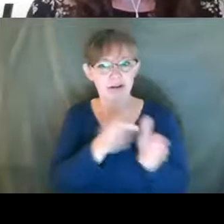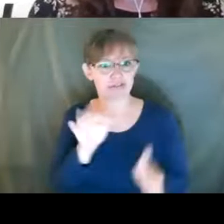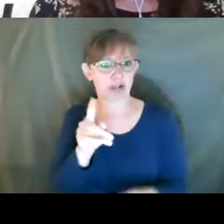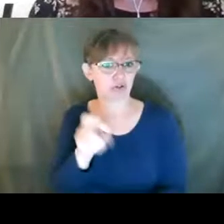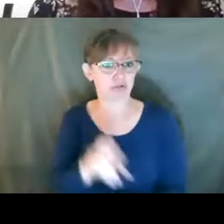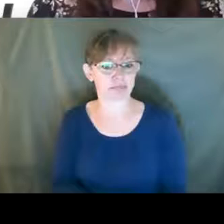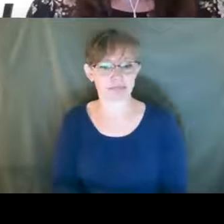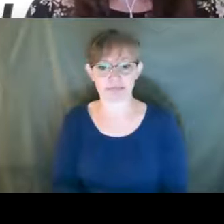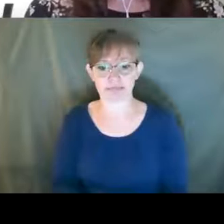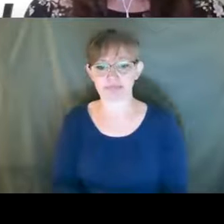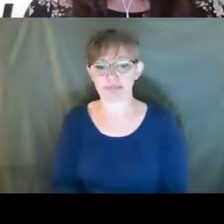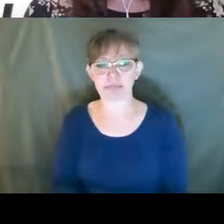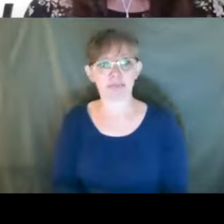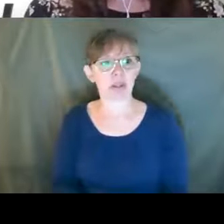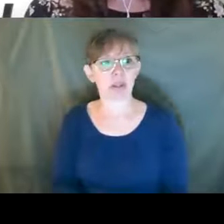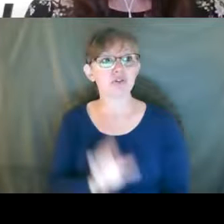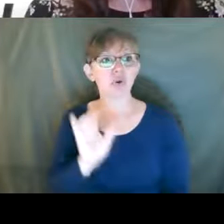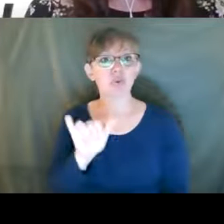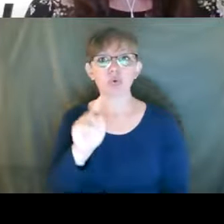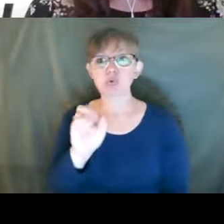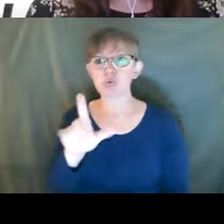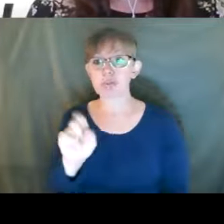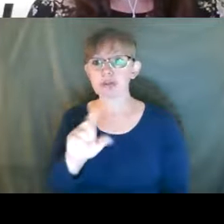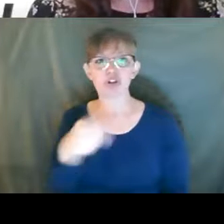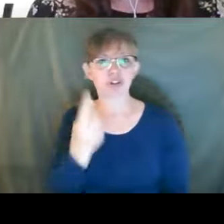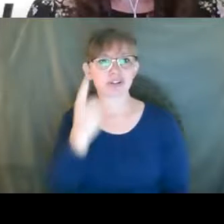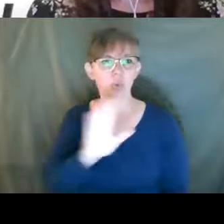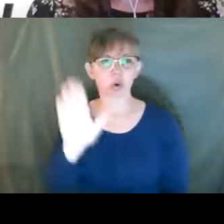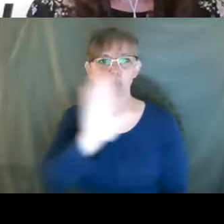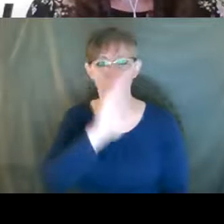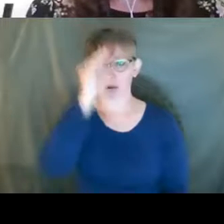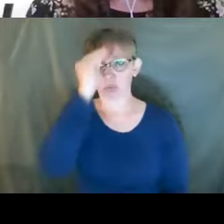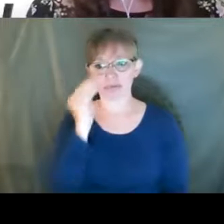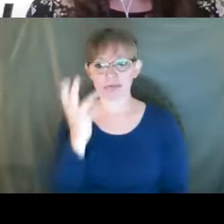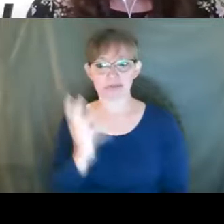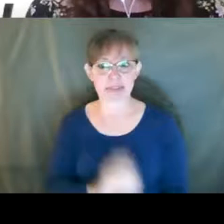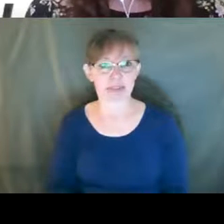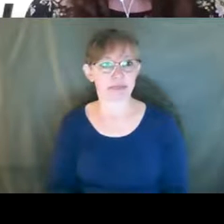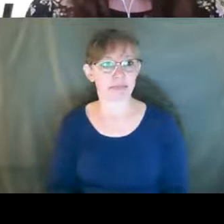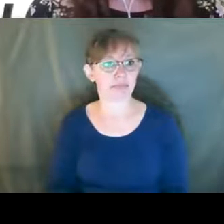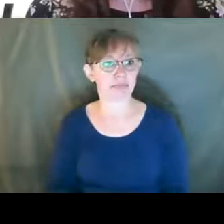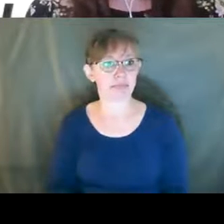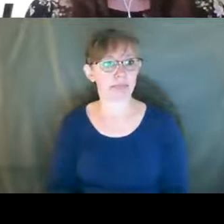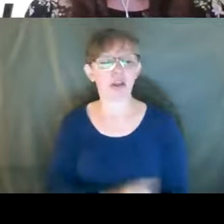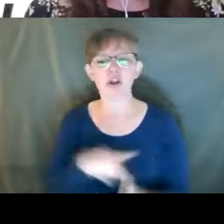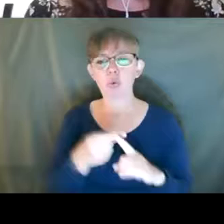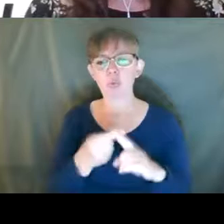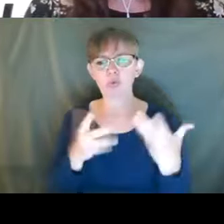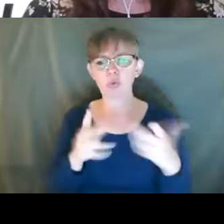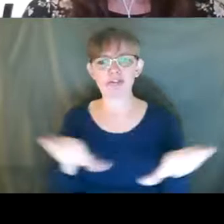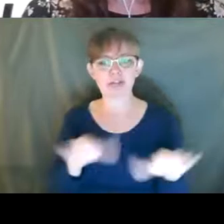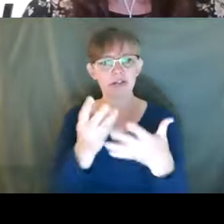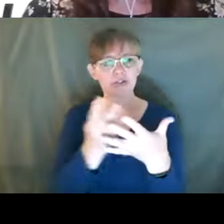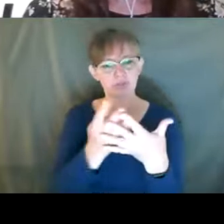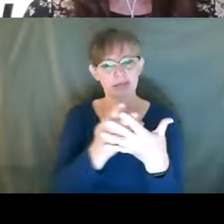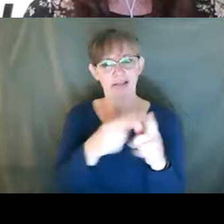So these screening tools are really just for your own reference. After screening a patient, the results should be